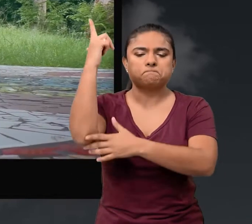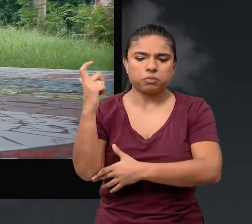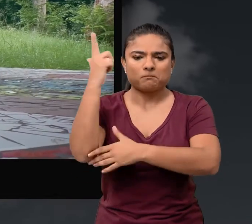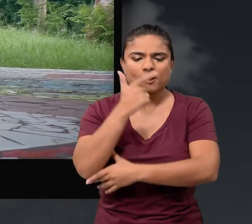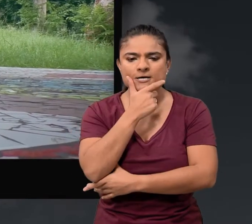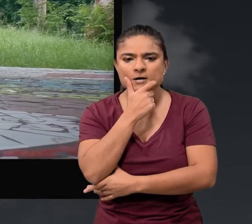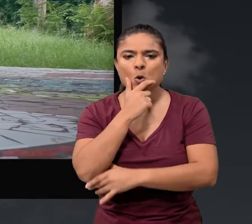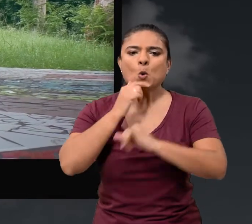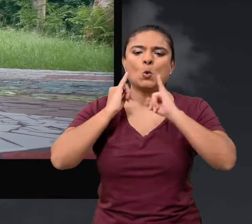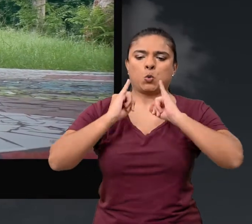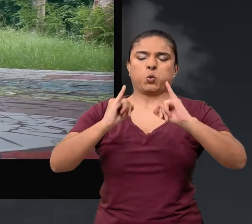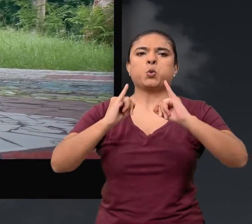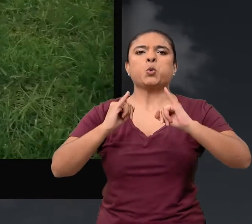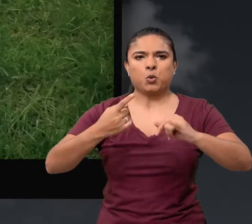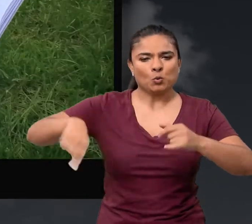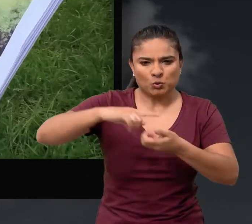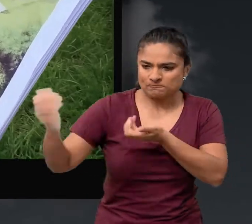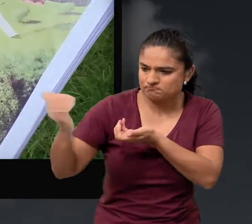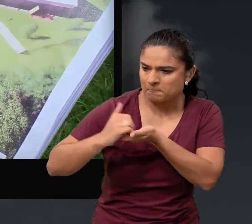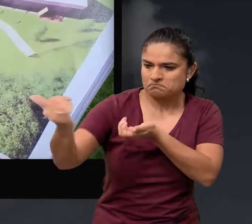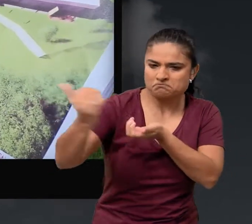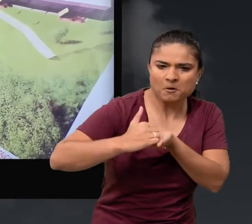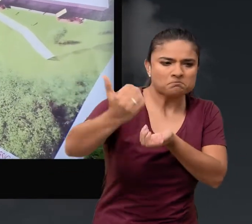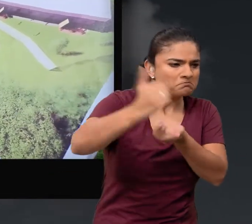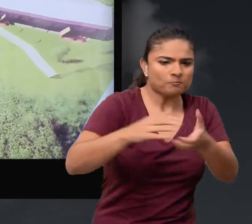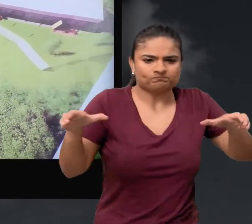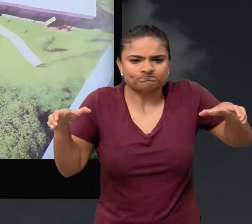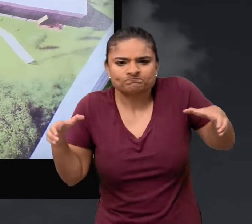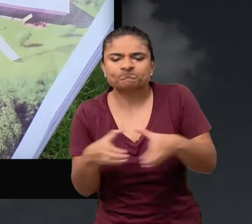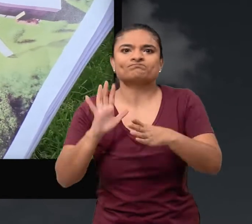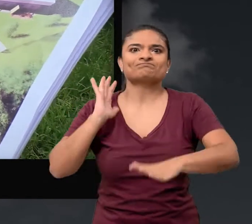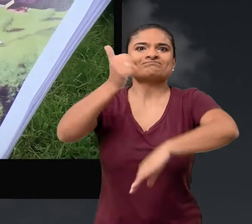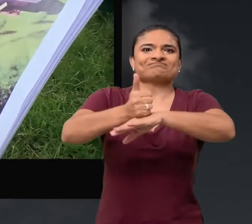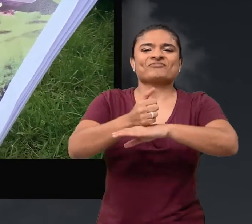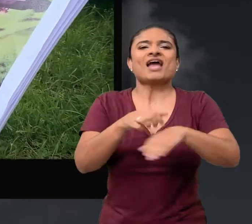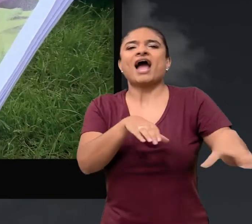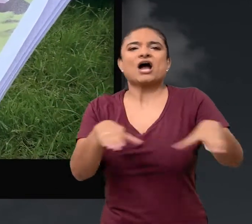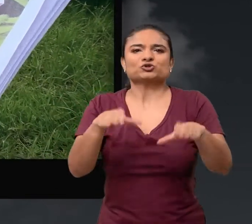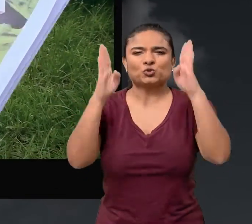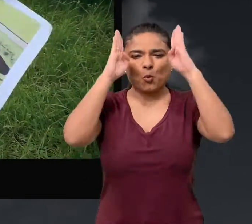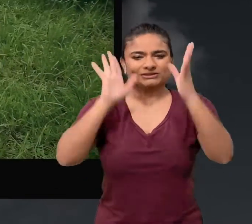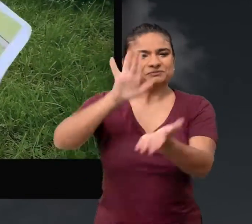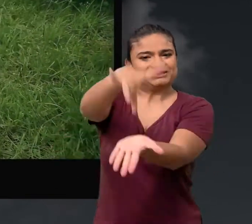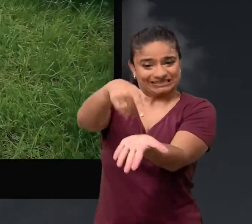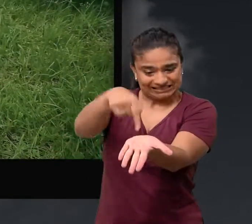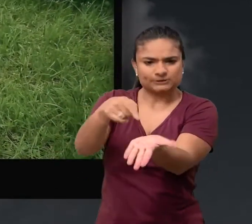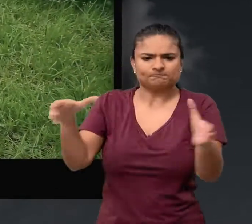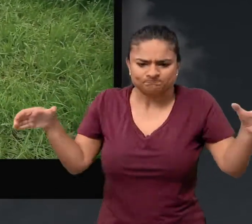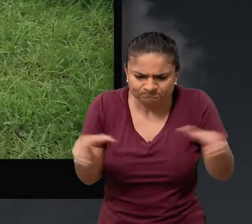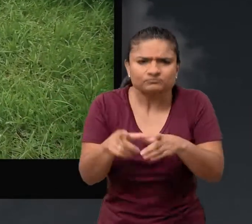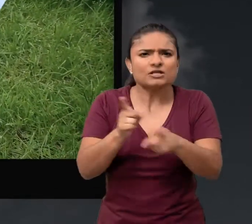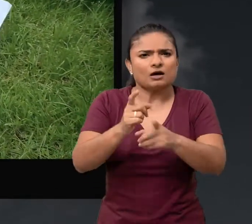And from that starting moment, there was a small collaborative of us who then set up Action in Autism with